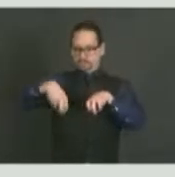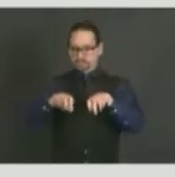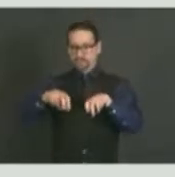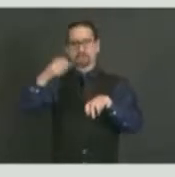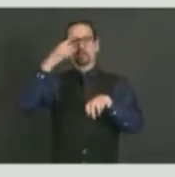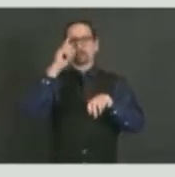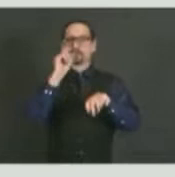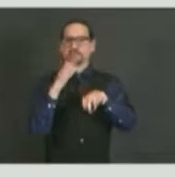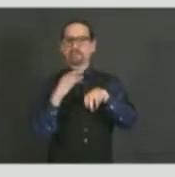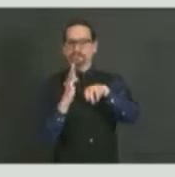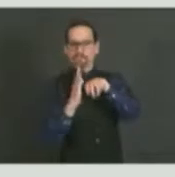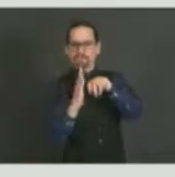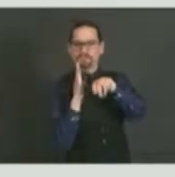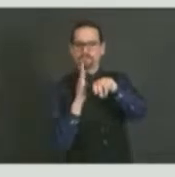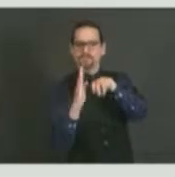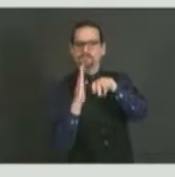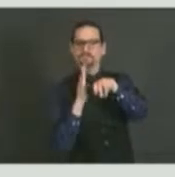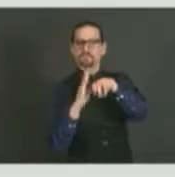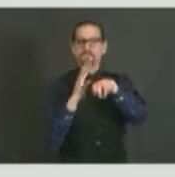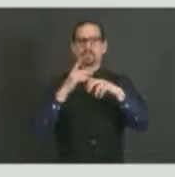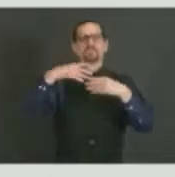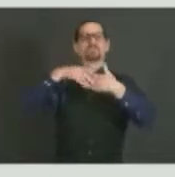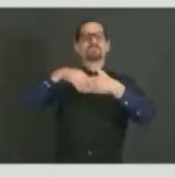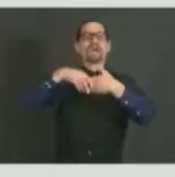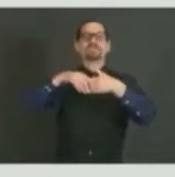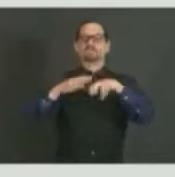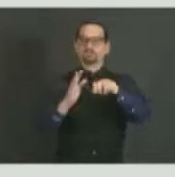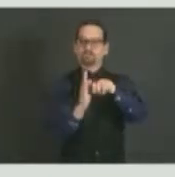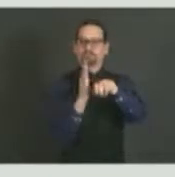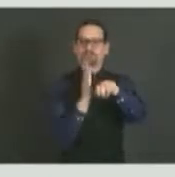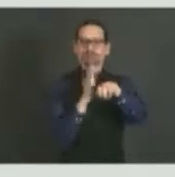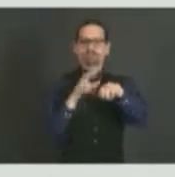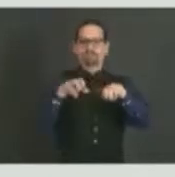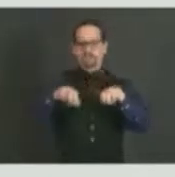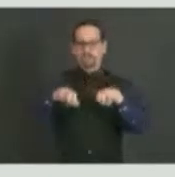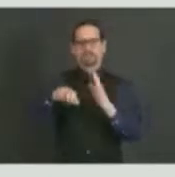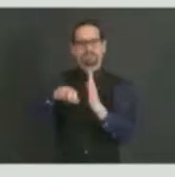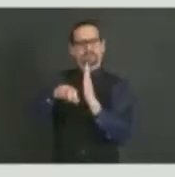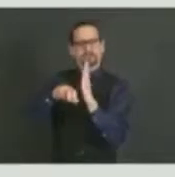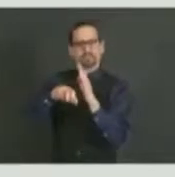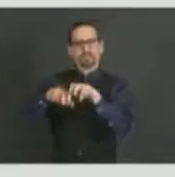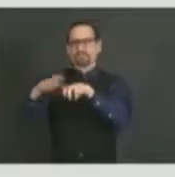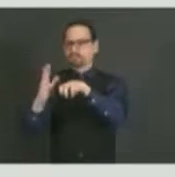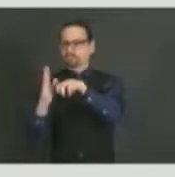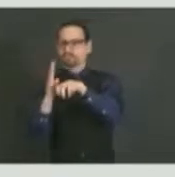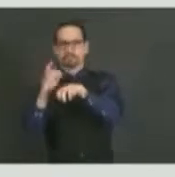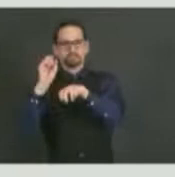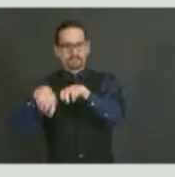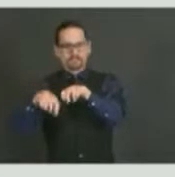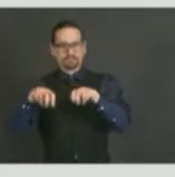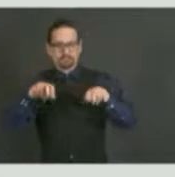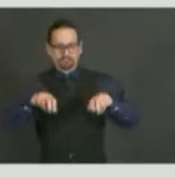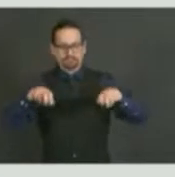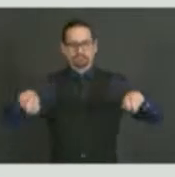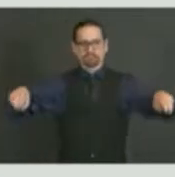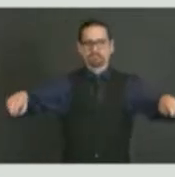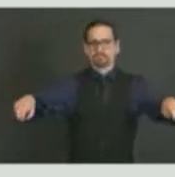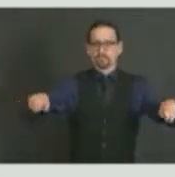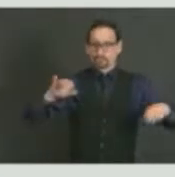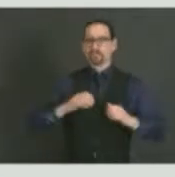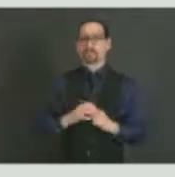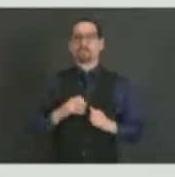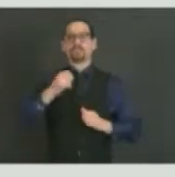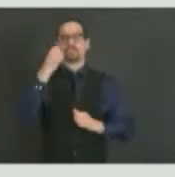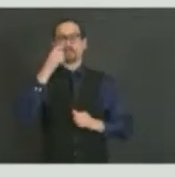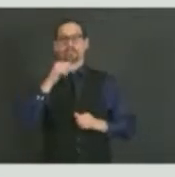At the bar, if parties wish to sit at the bar, they are limited to 4 people or